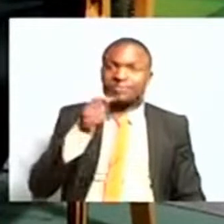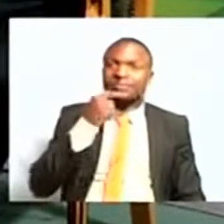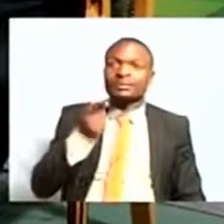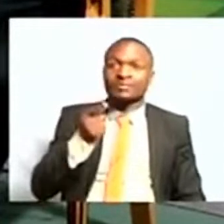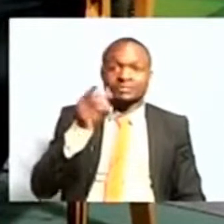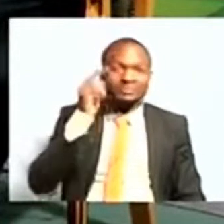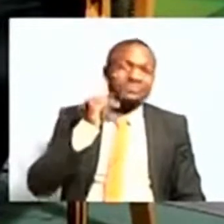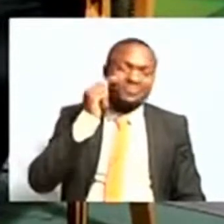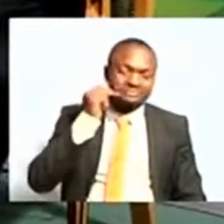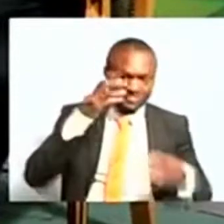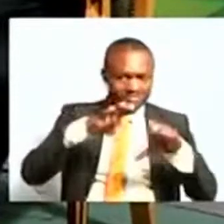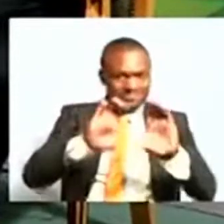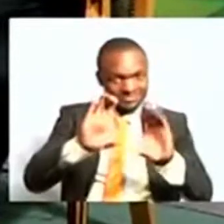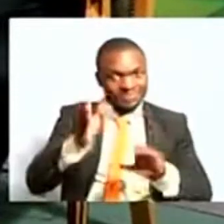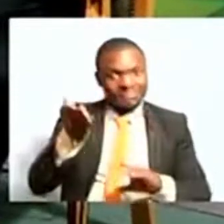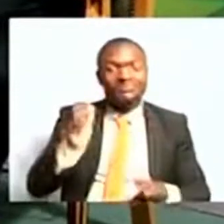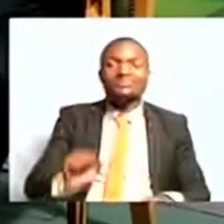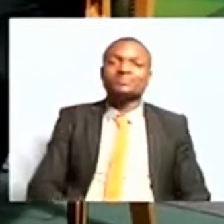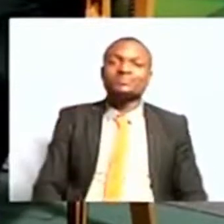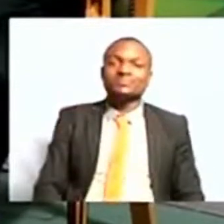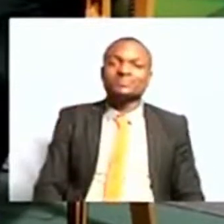Go ahead, please. We'll be able to, yeah.